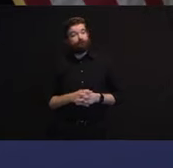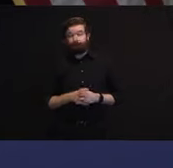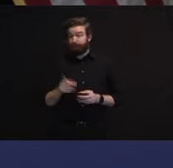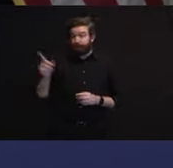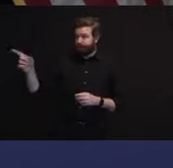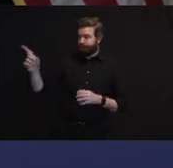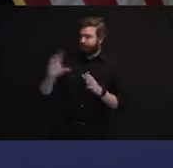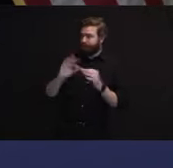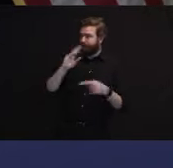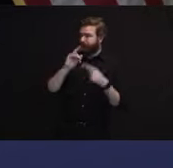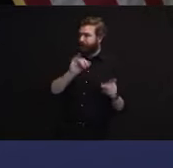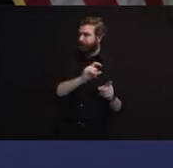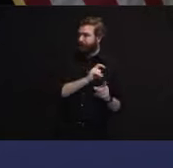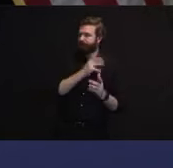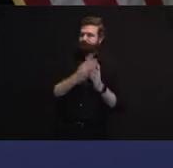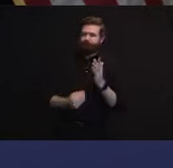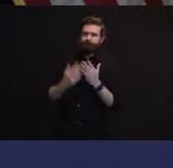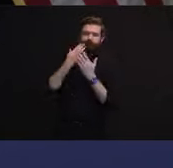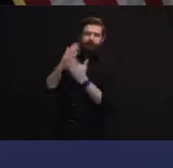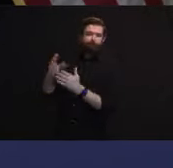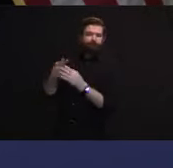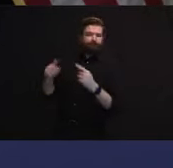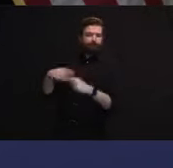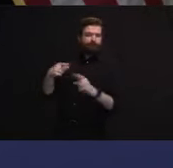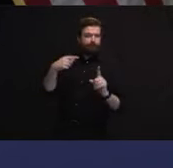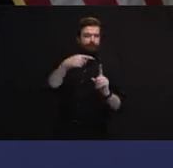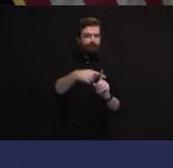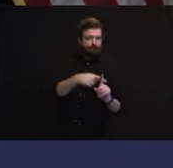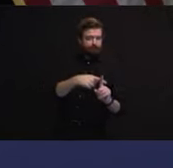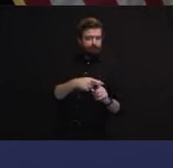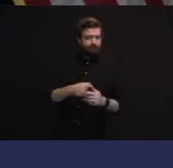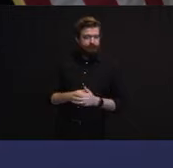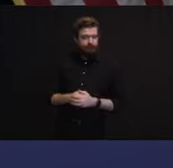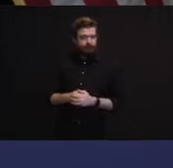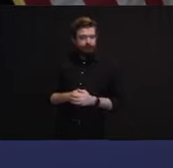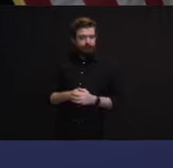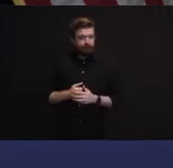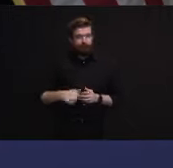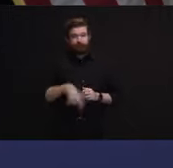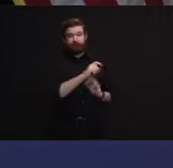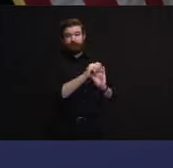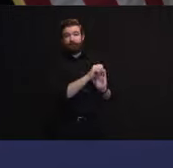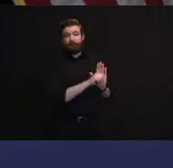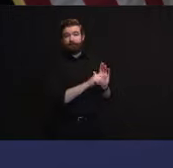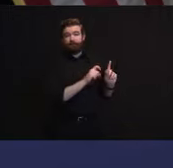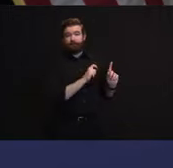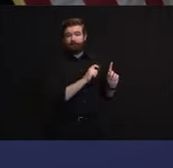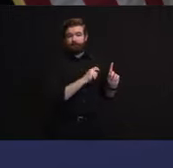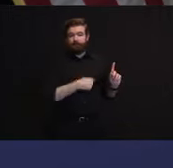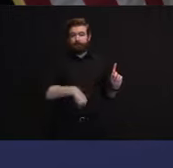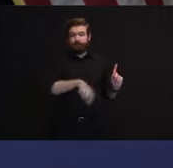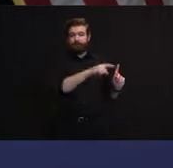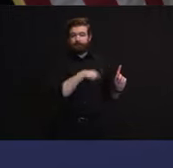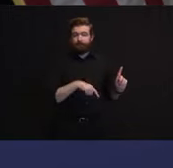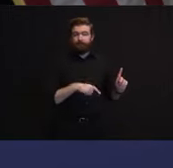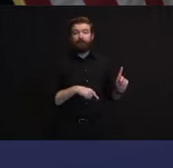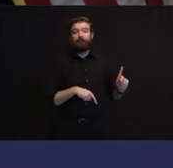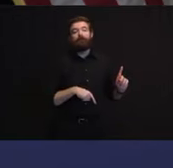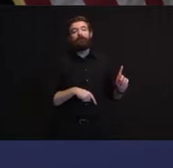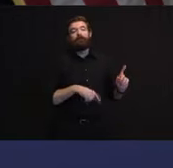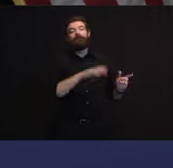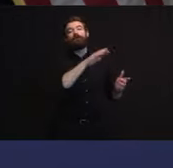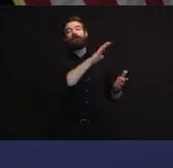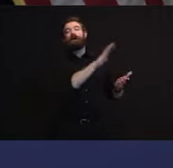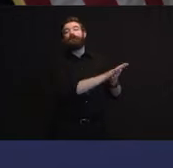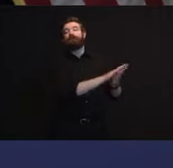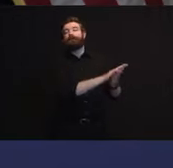but publicly on behalf of all the men and women of the state police, especially the academy staff and the 161st